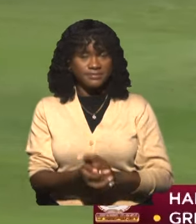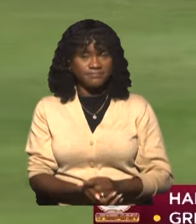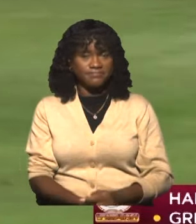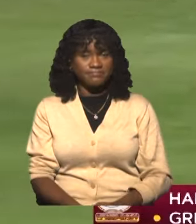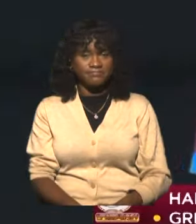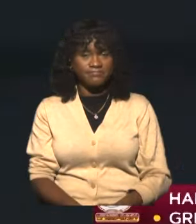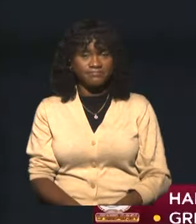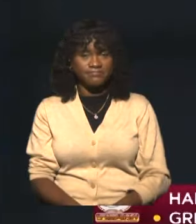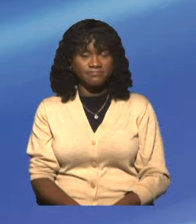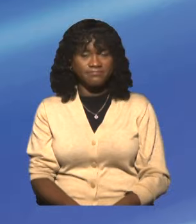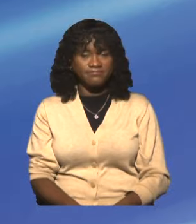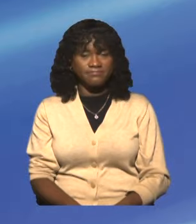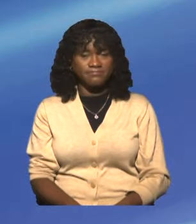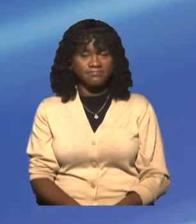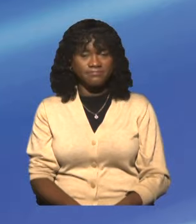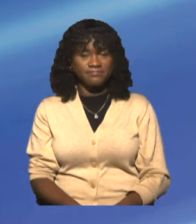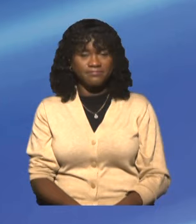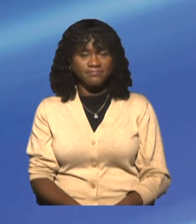TT Sport.